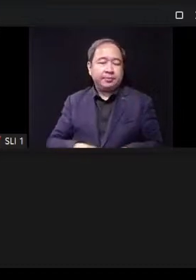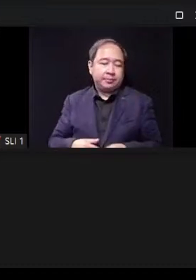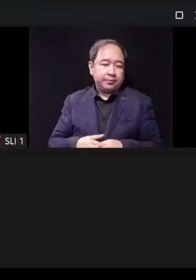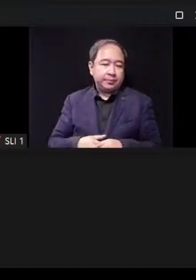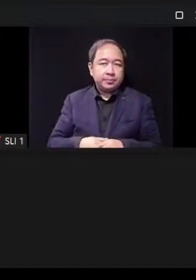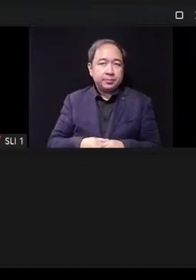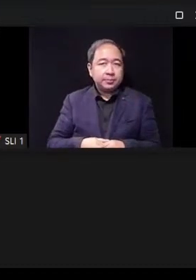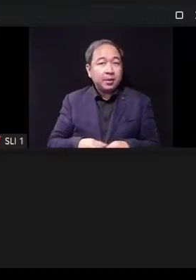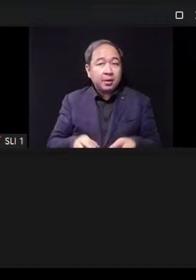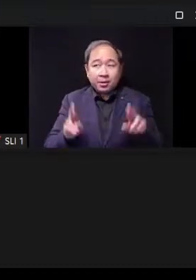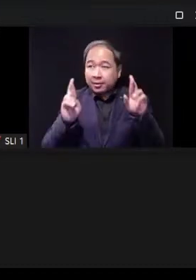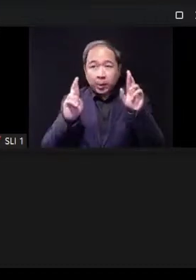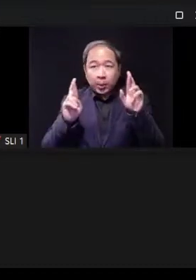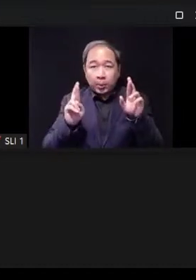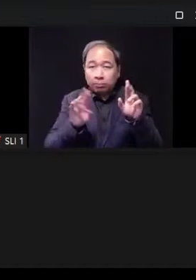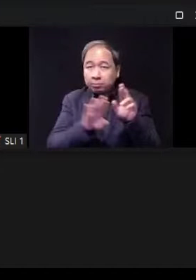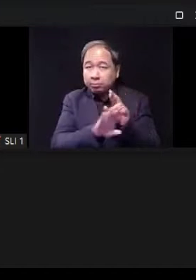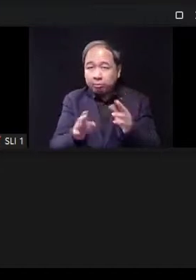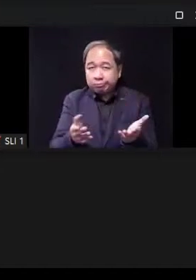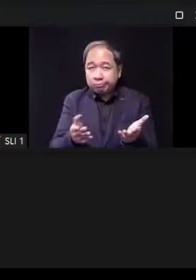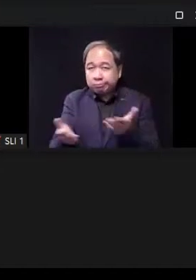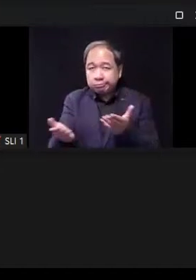I hope I captured the